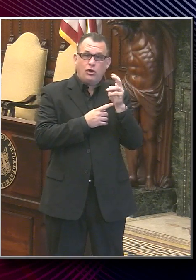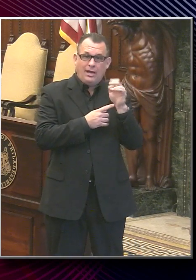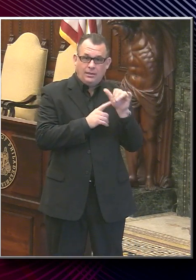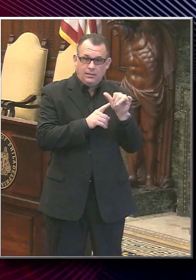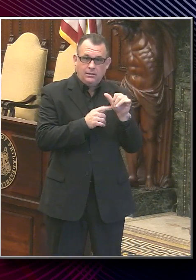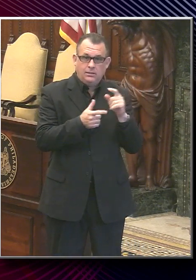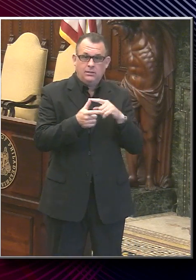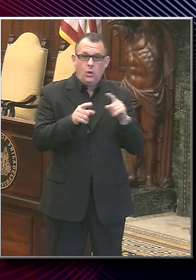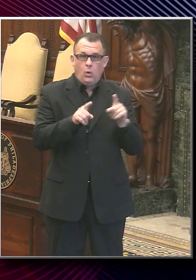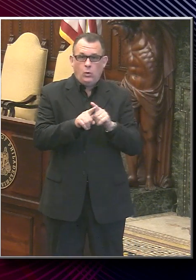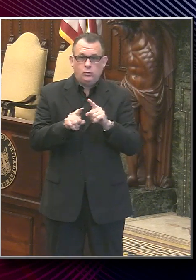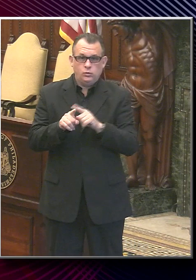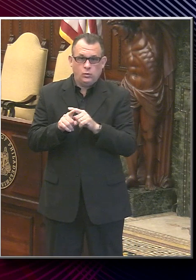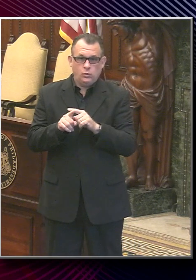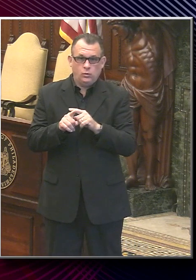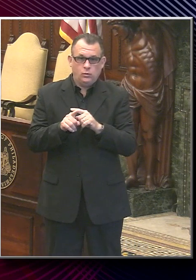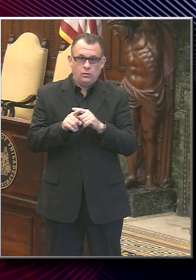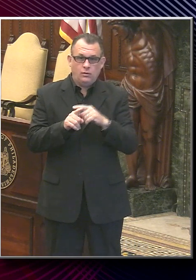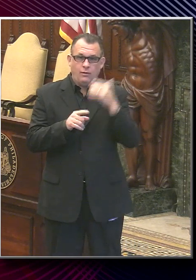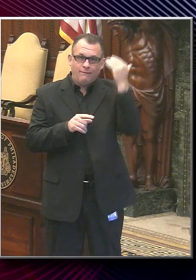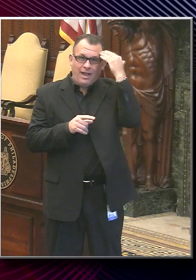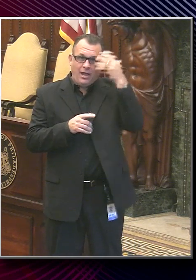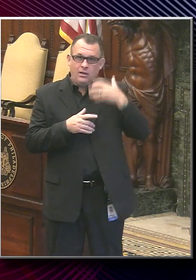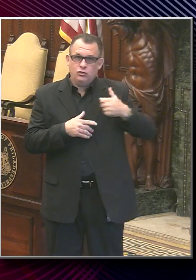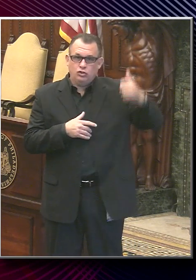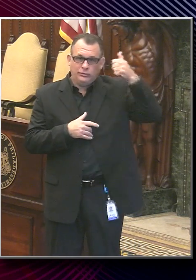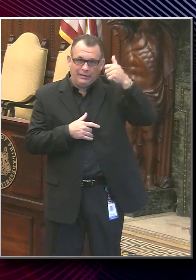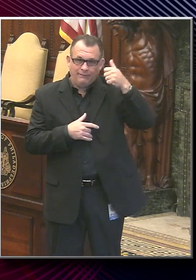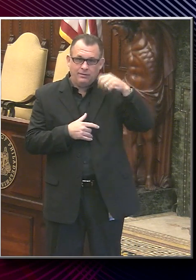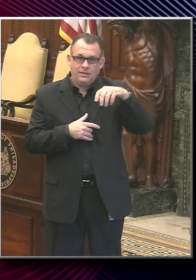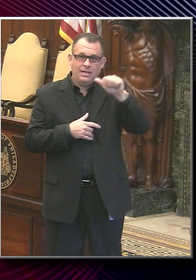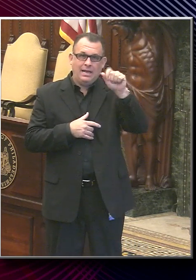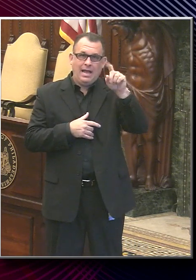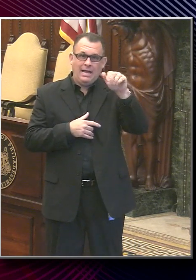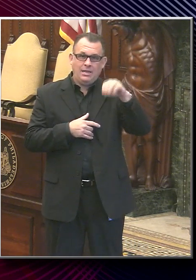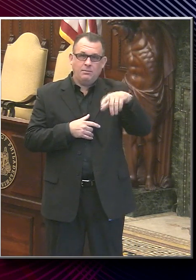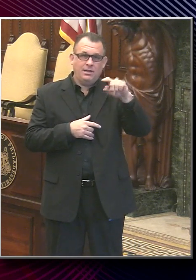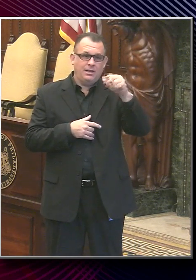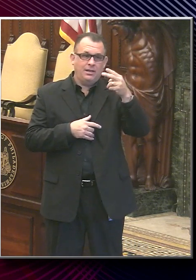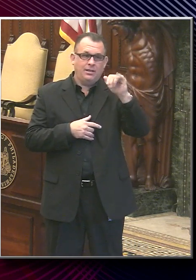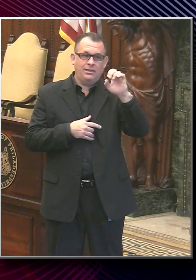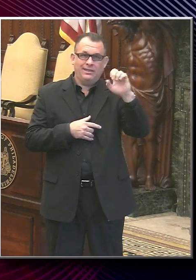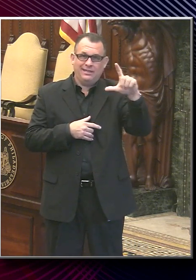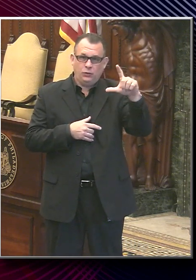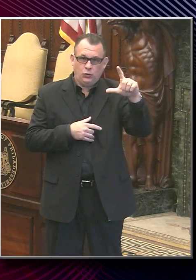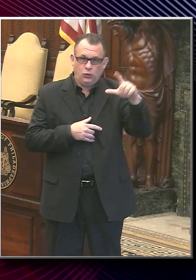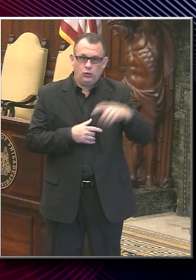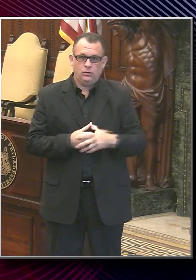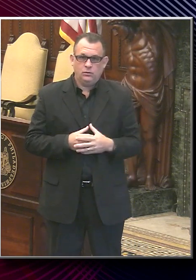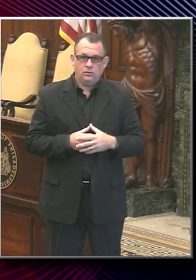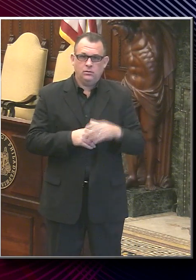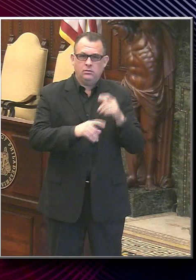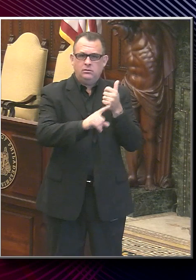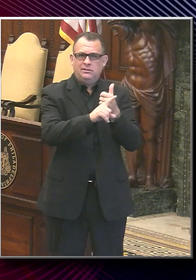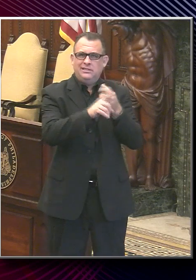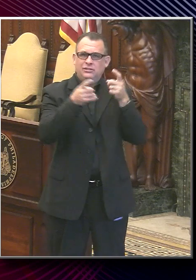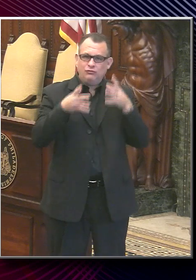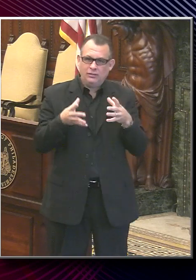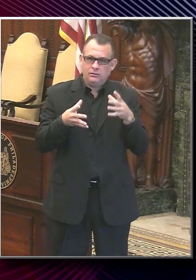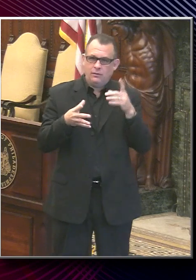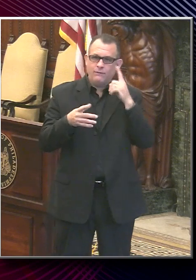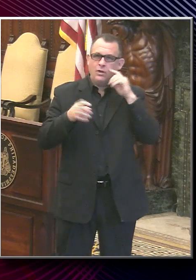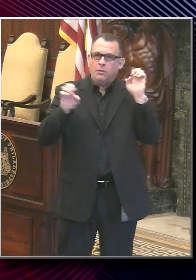joined by Fire Commissioner Adam Teal, who serves as Director of the Office of Emergency Management. We're going to start off